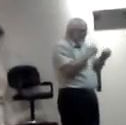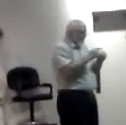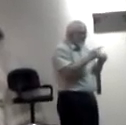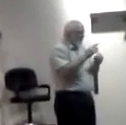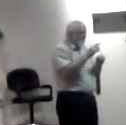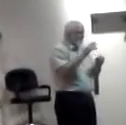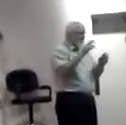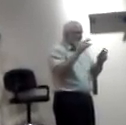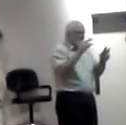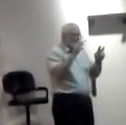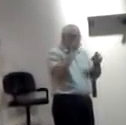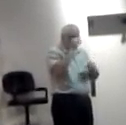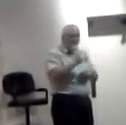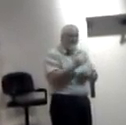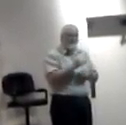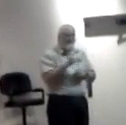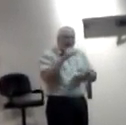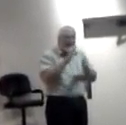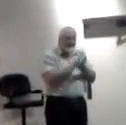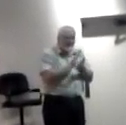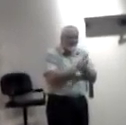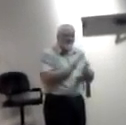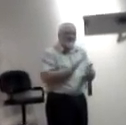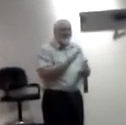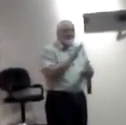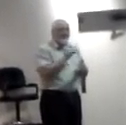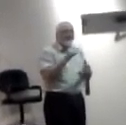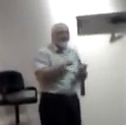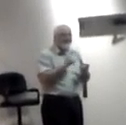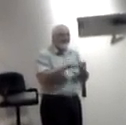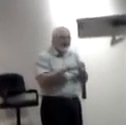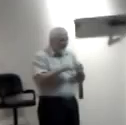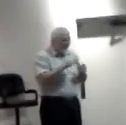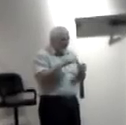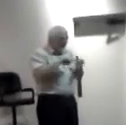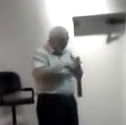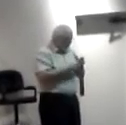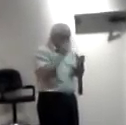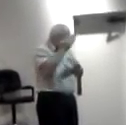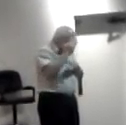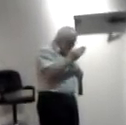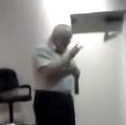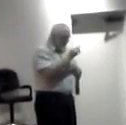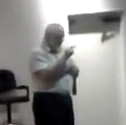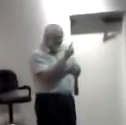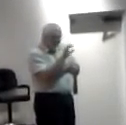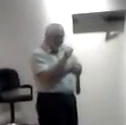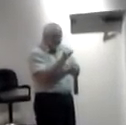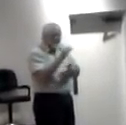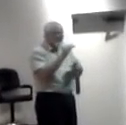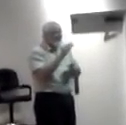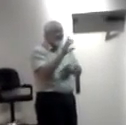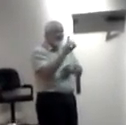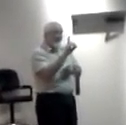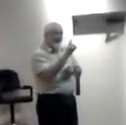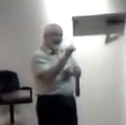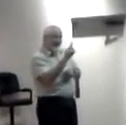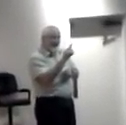dude at school, and then I start on my lecture, and Talia just says, "Dad, lighten up."